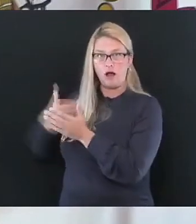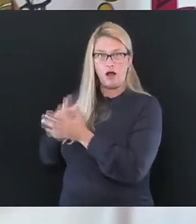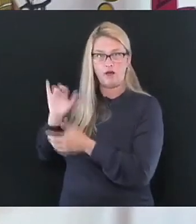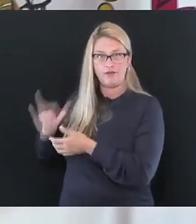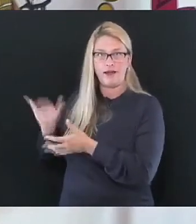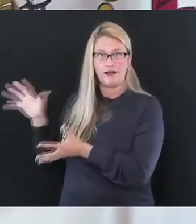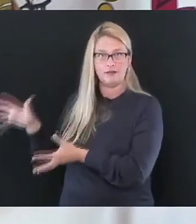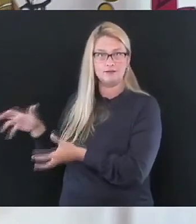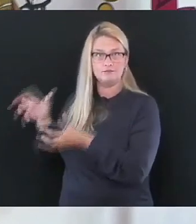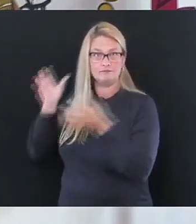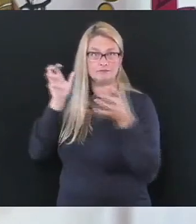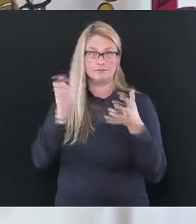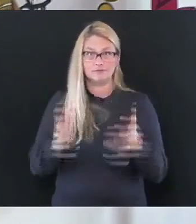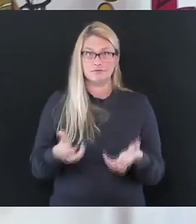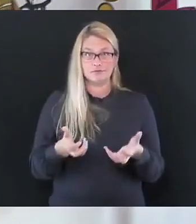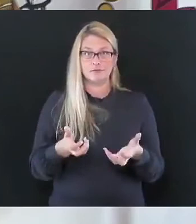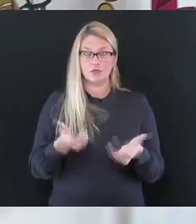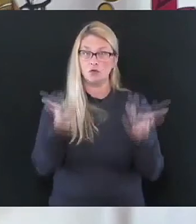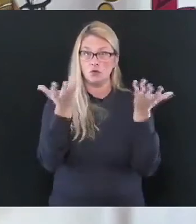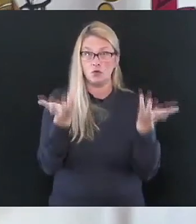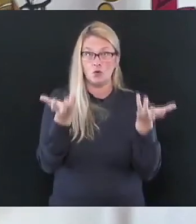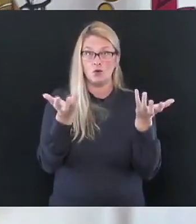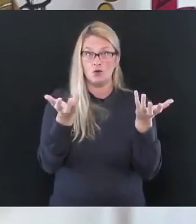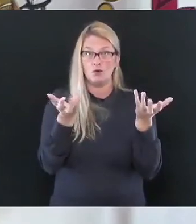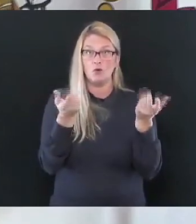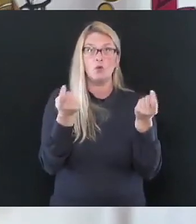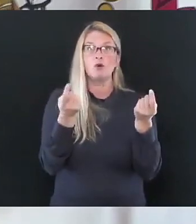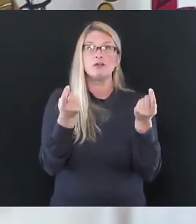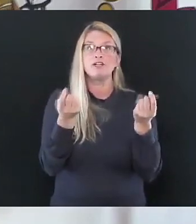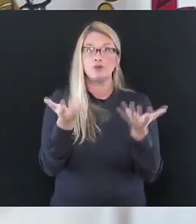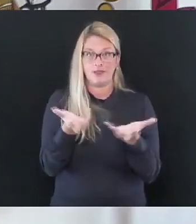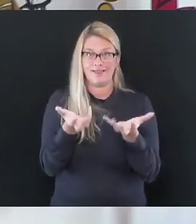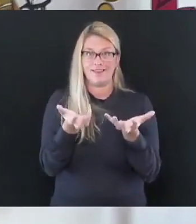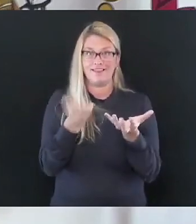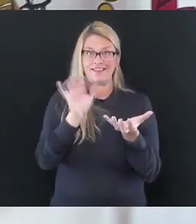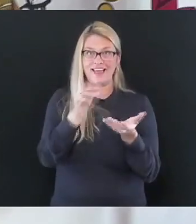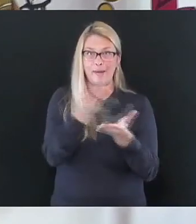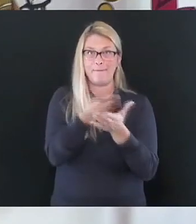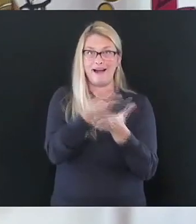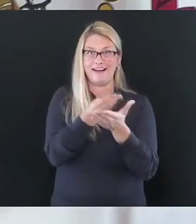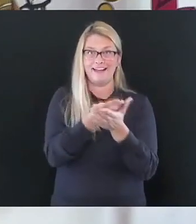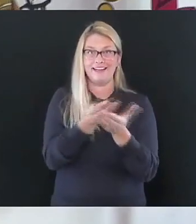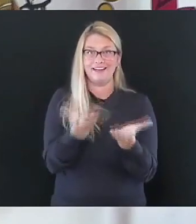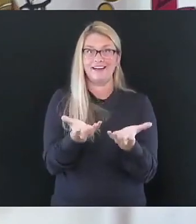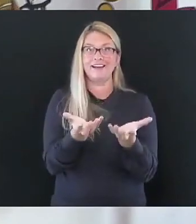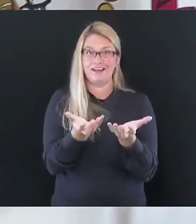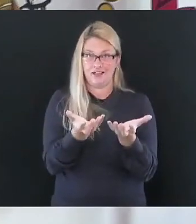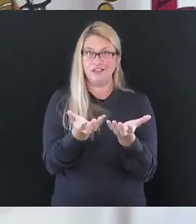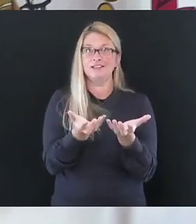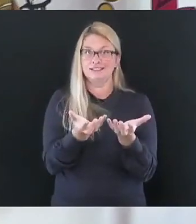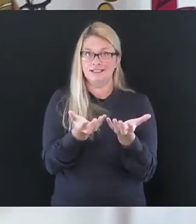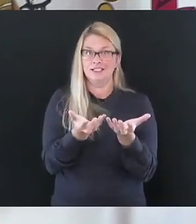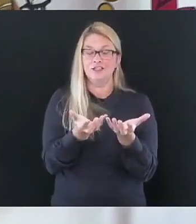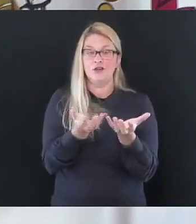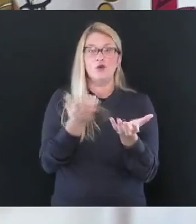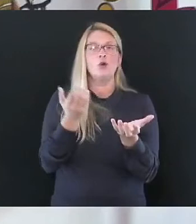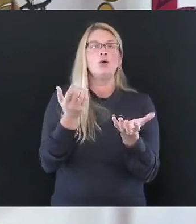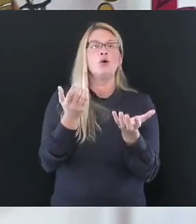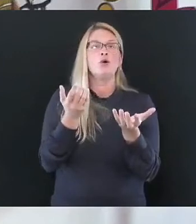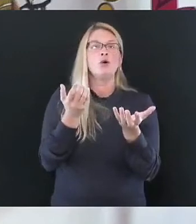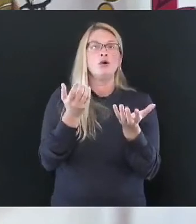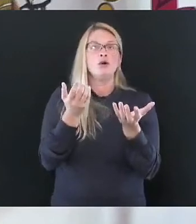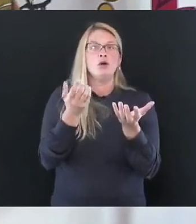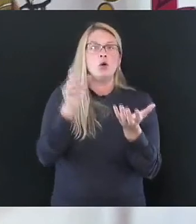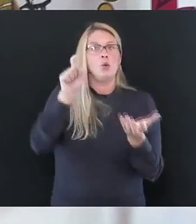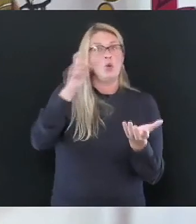unemployment reserve. So what did we do? What did we do right off the get-go? What we did is we had